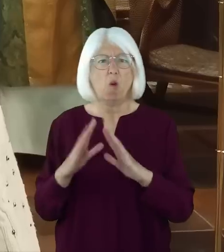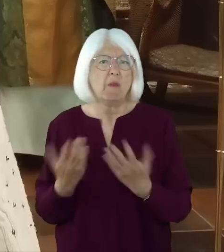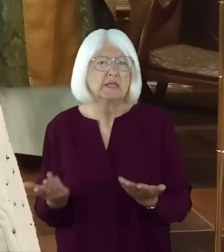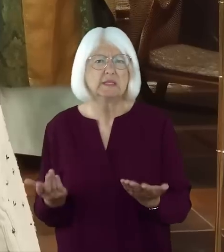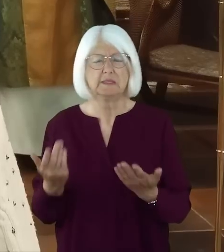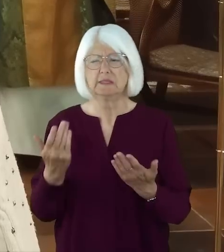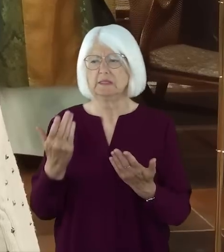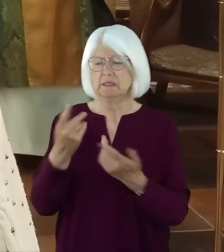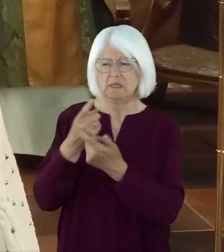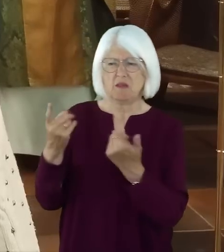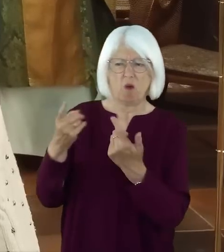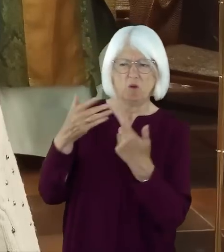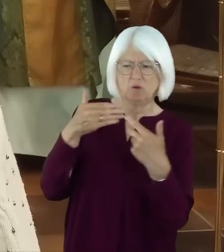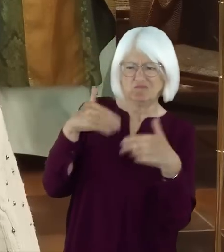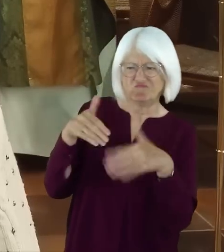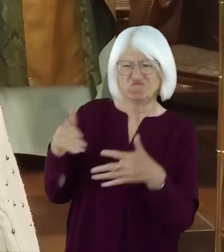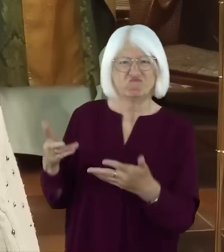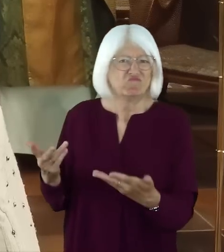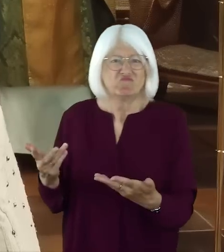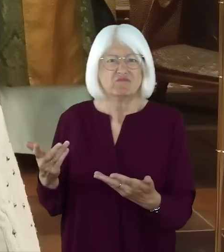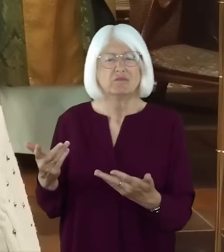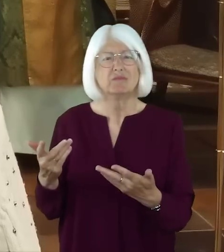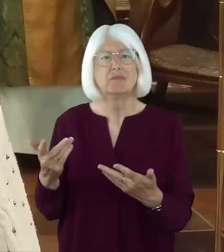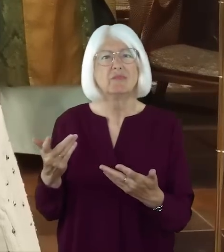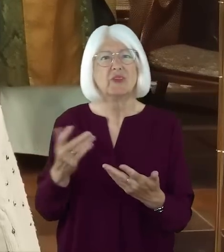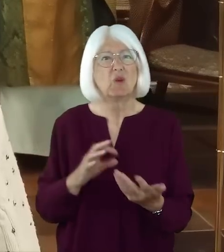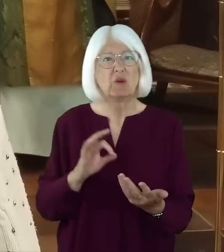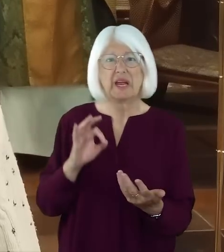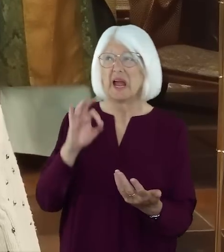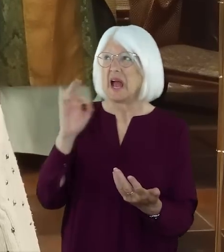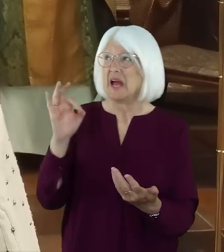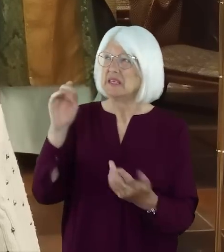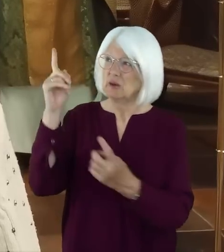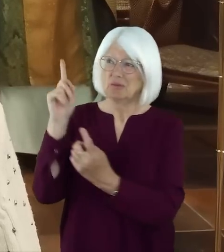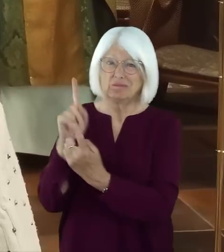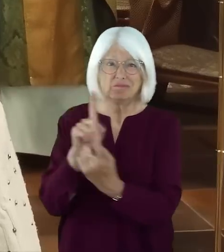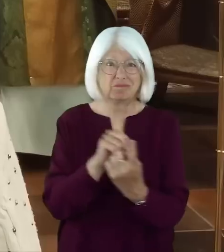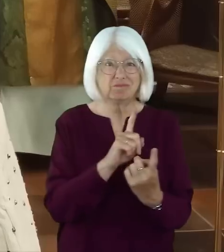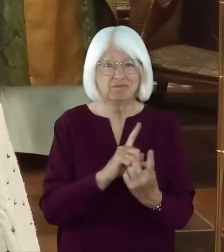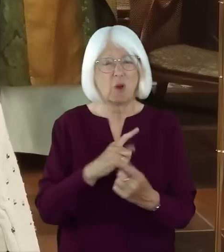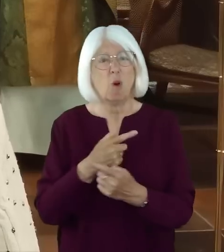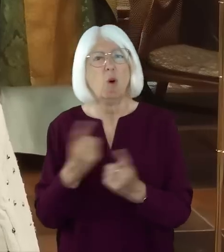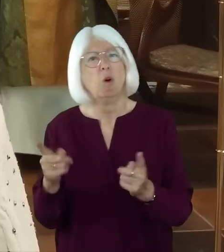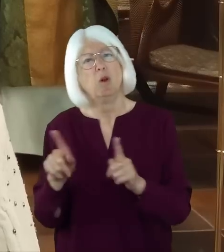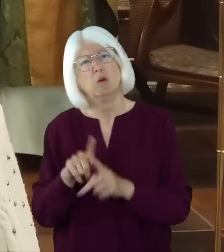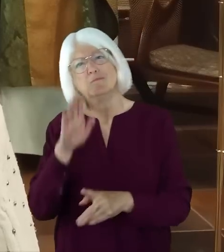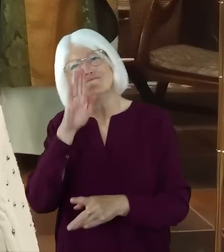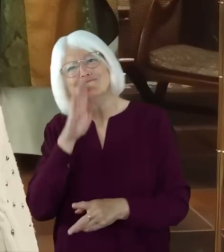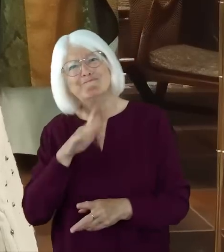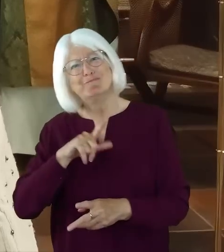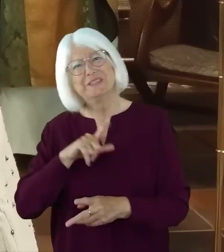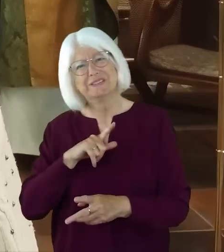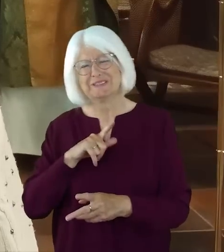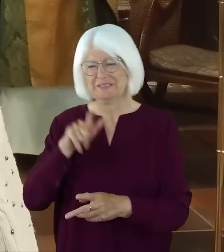homeless, those on the margins of society. We ask your loving presence be with all who are mourning the death of a loved one.